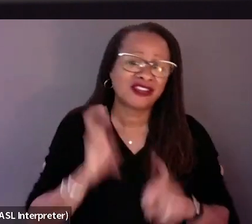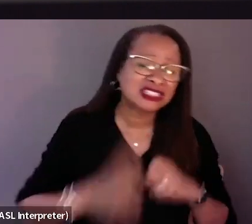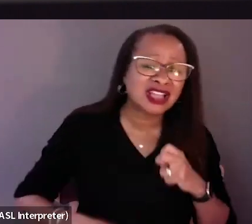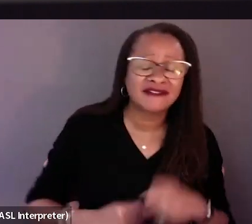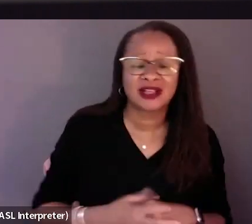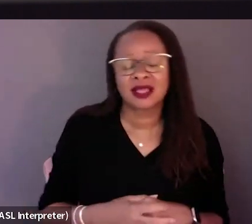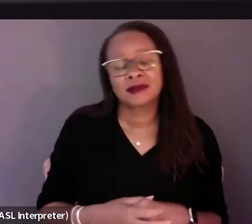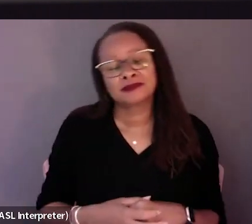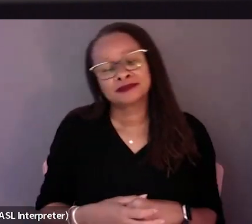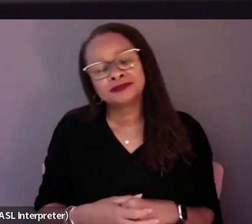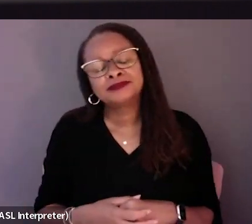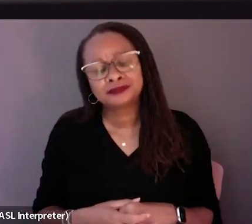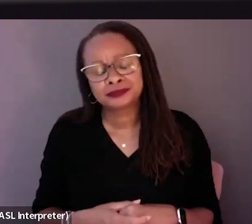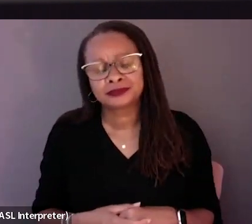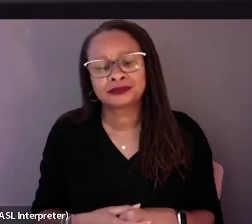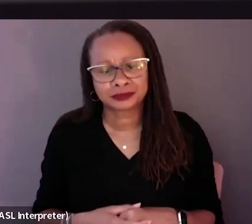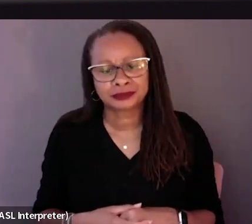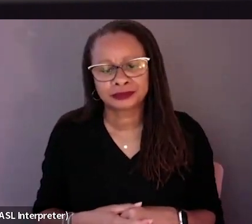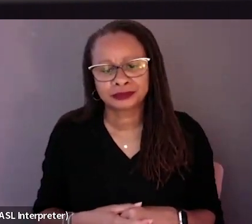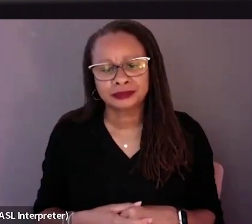like all